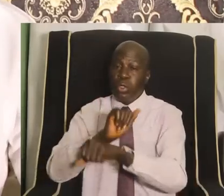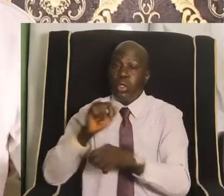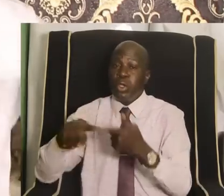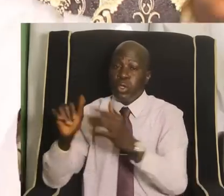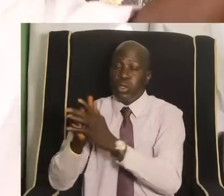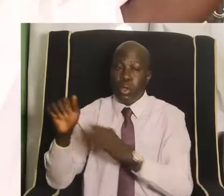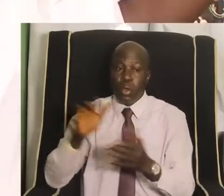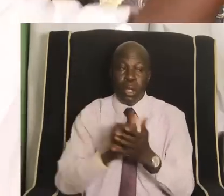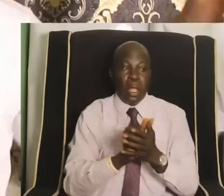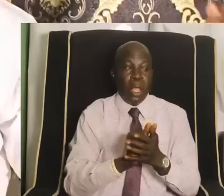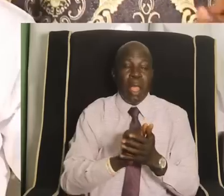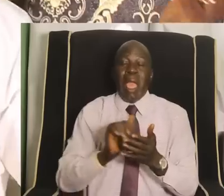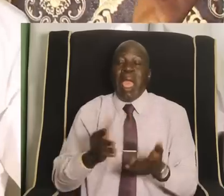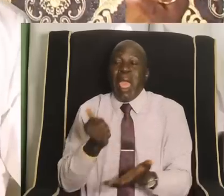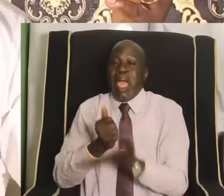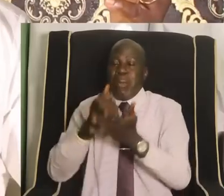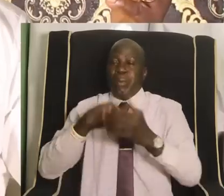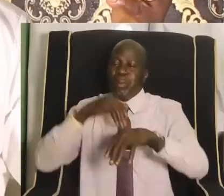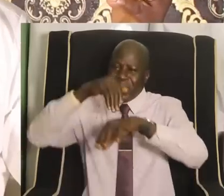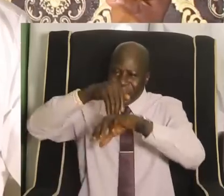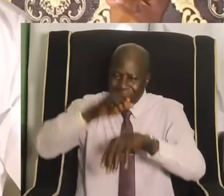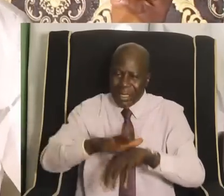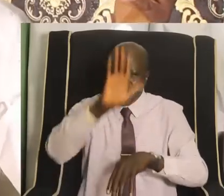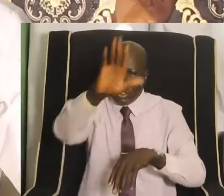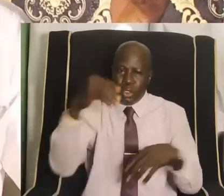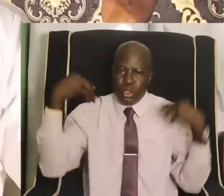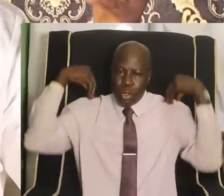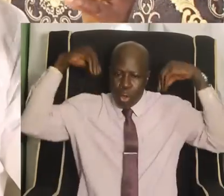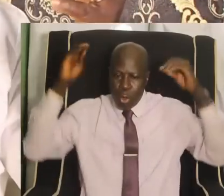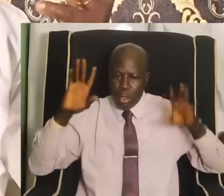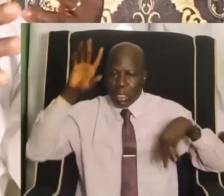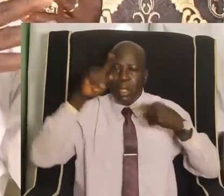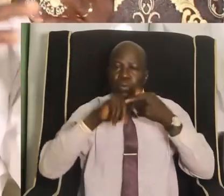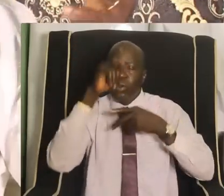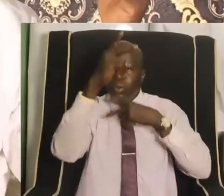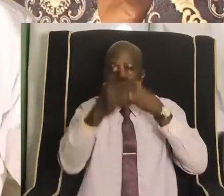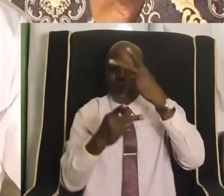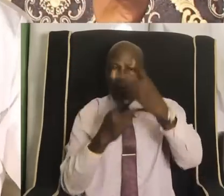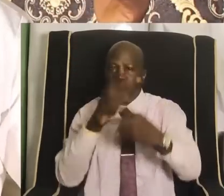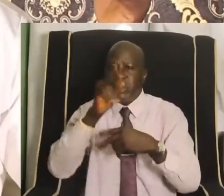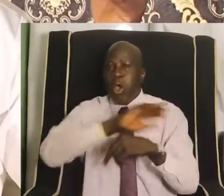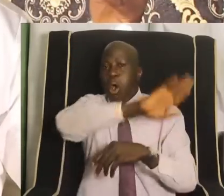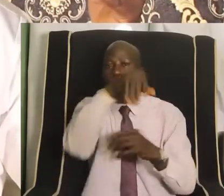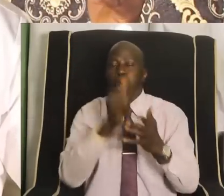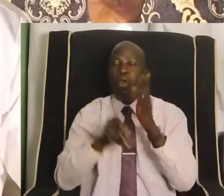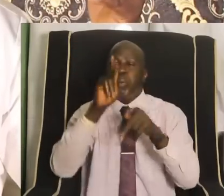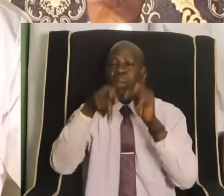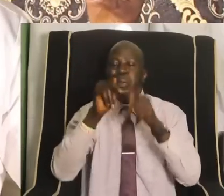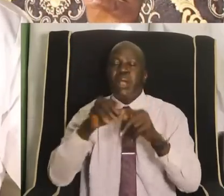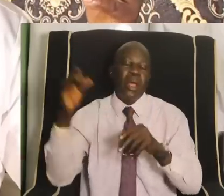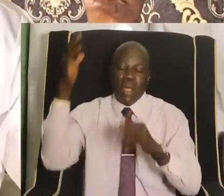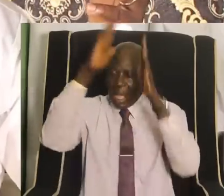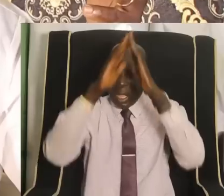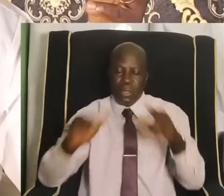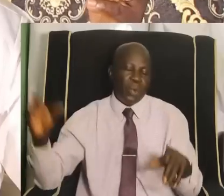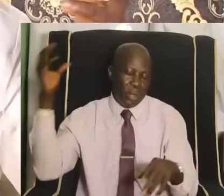for your work e ba mi ra awon angel yin send your angels to what say be wo to visit sile gbogbo eniyan to gbogbo to everyone that is